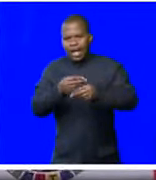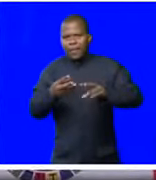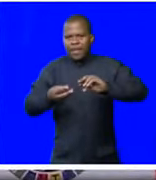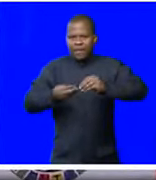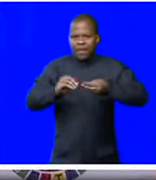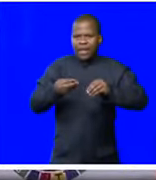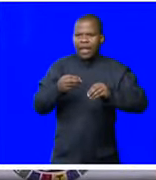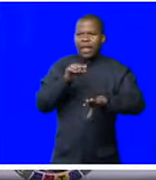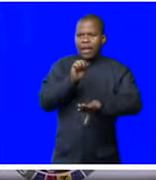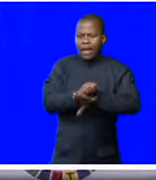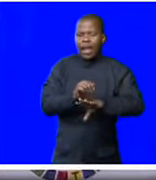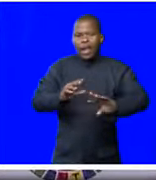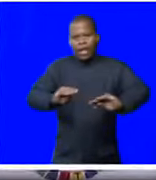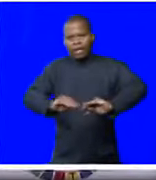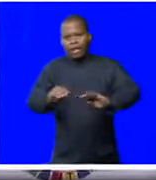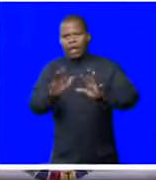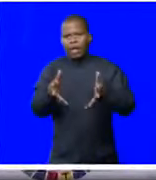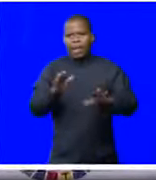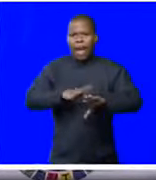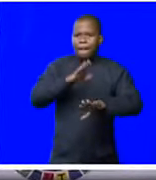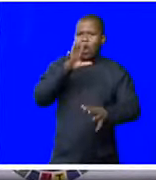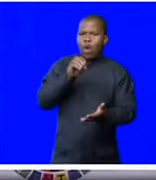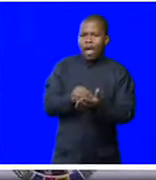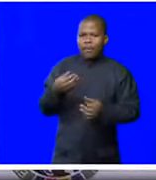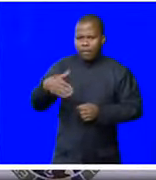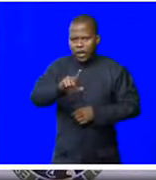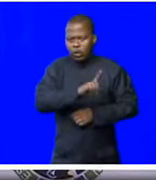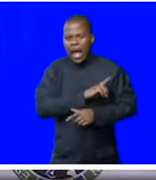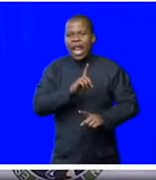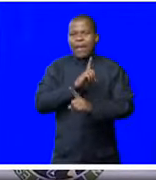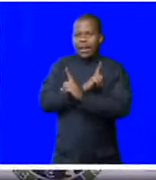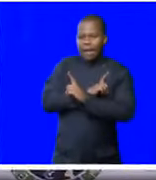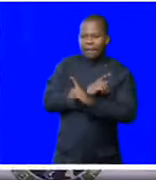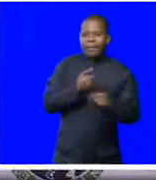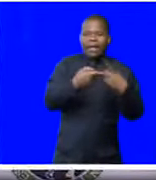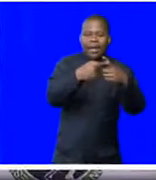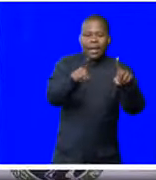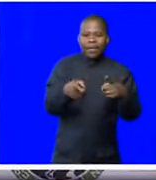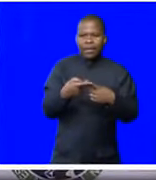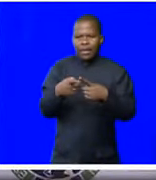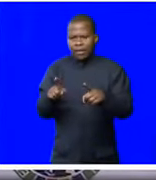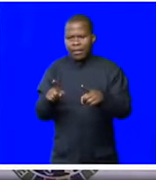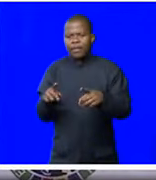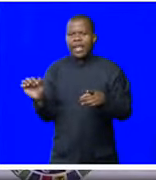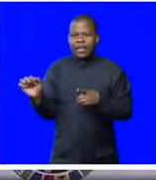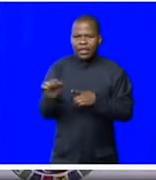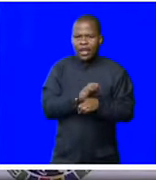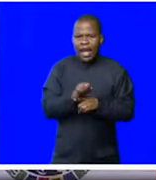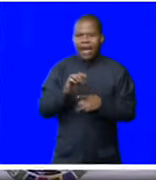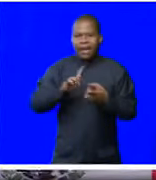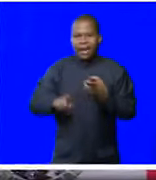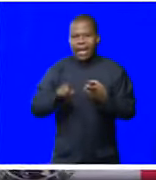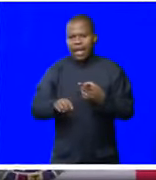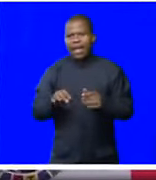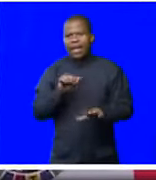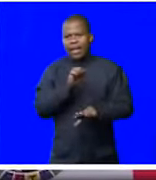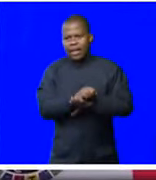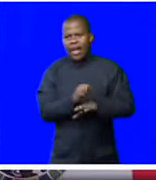coaches who are able to go to their different clubs to bring up players in those clubs. So the sponsorship